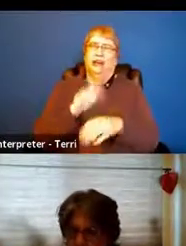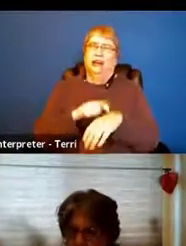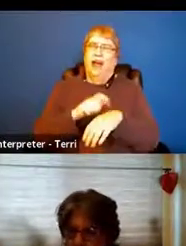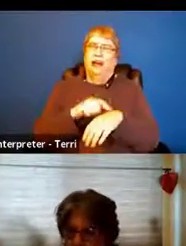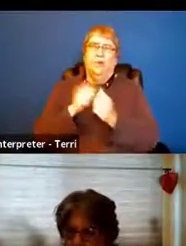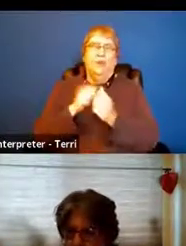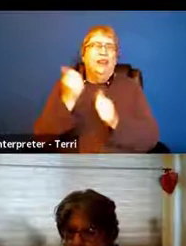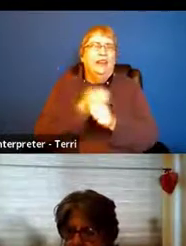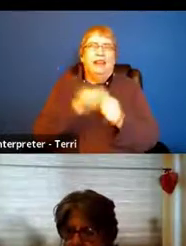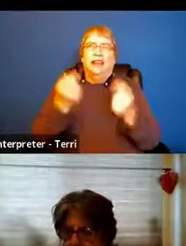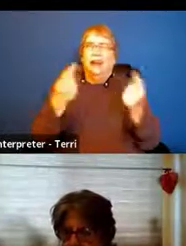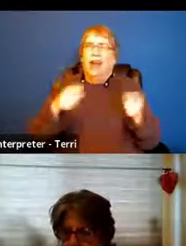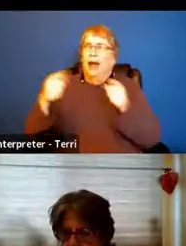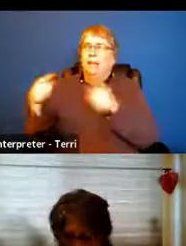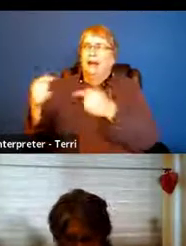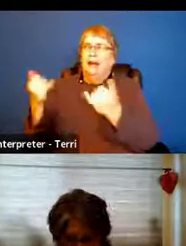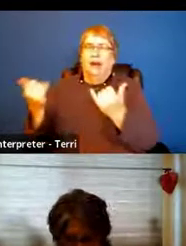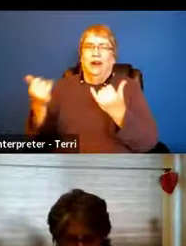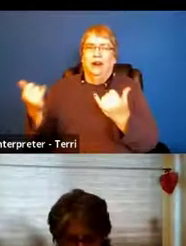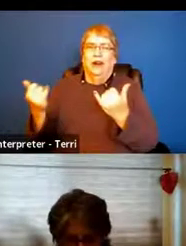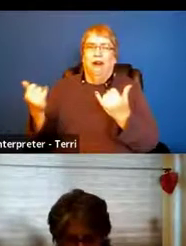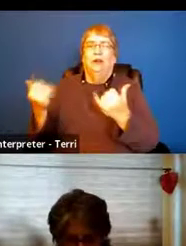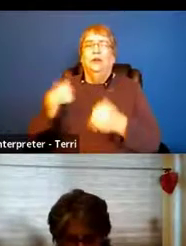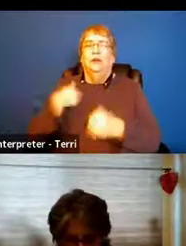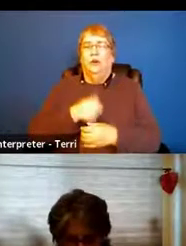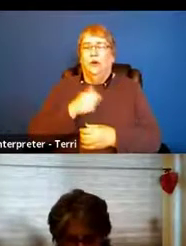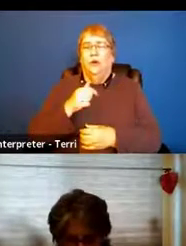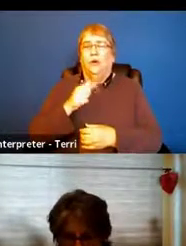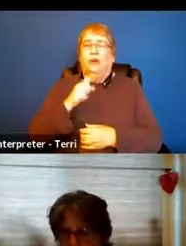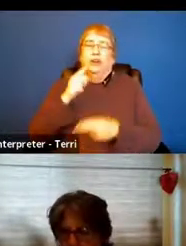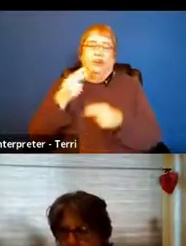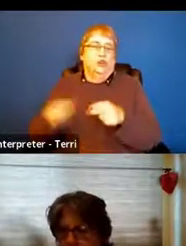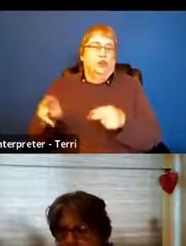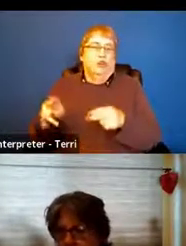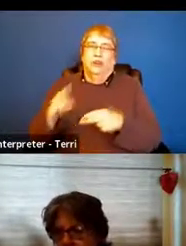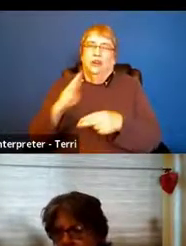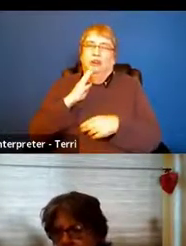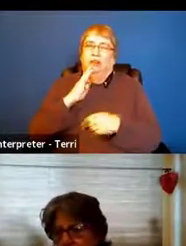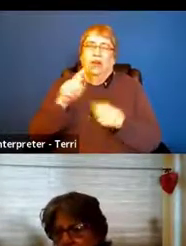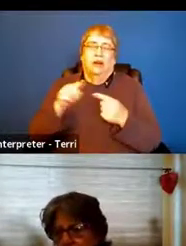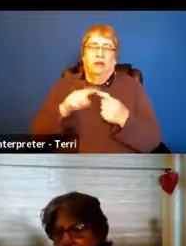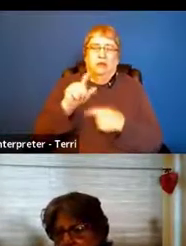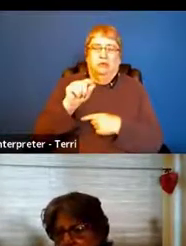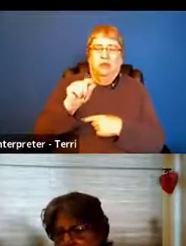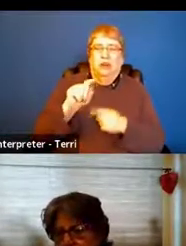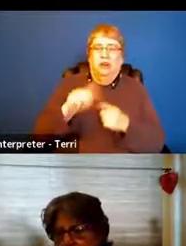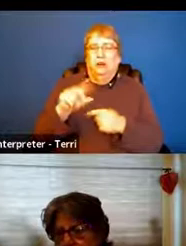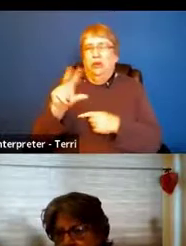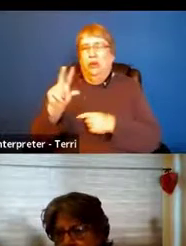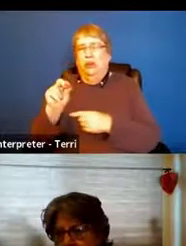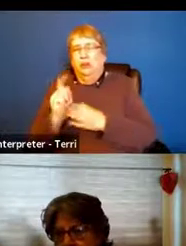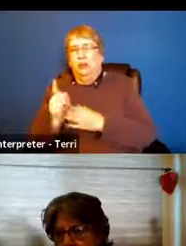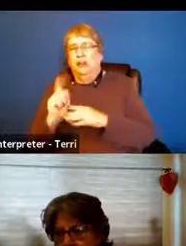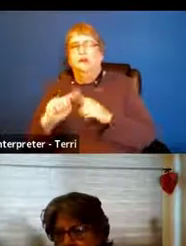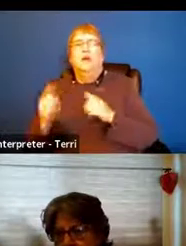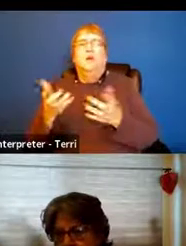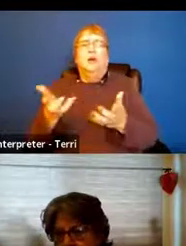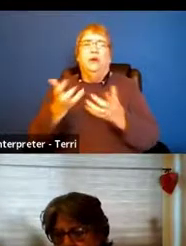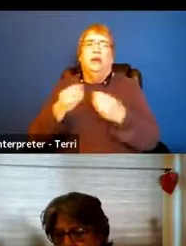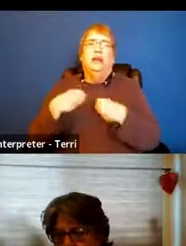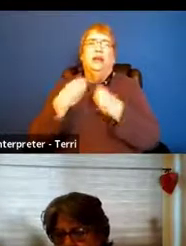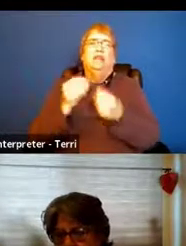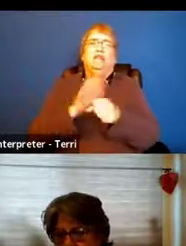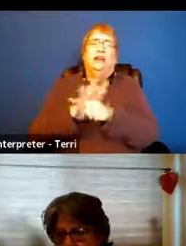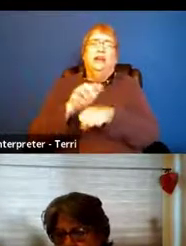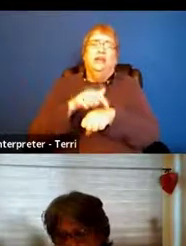society. And we're going to be covering, you know, this is a short talk, about 20 to 30 minutes, and we really want to give time for questions at the end. So